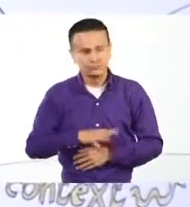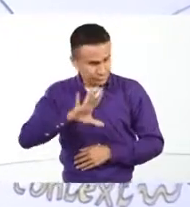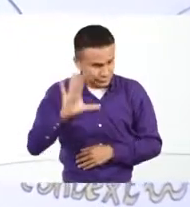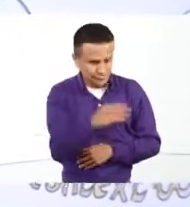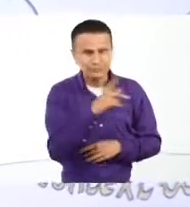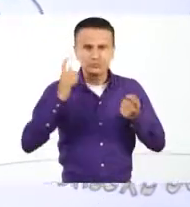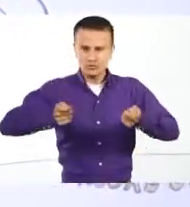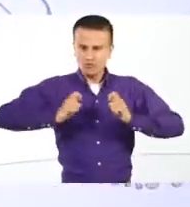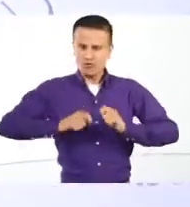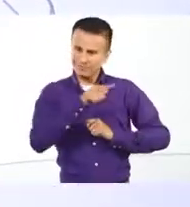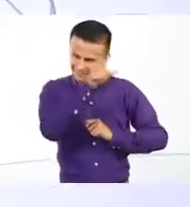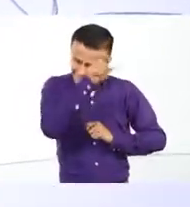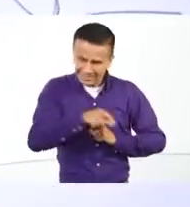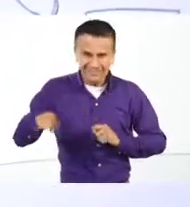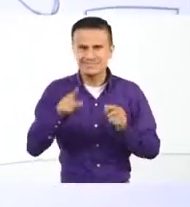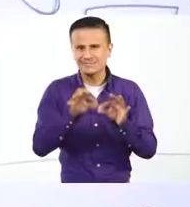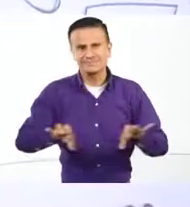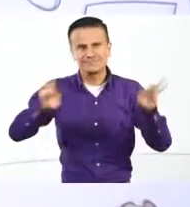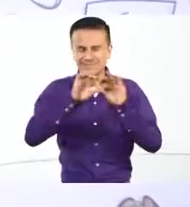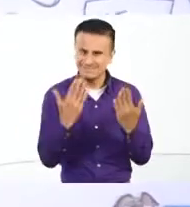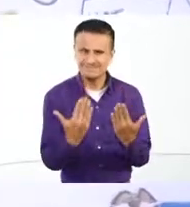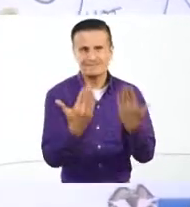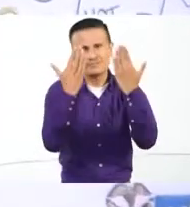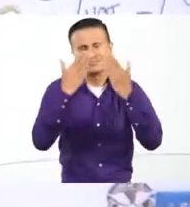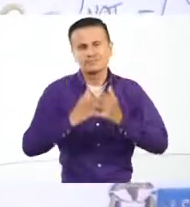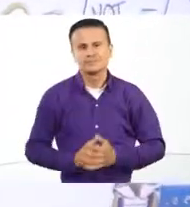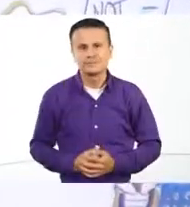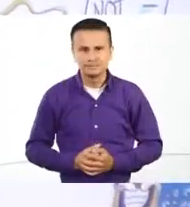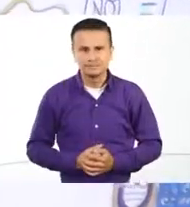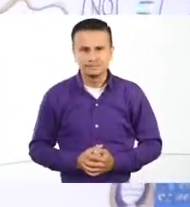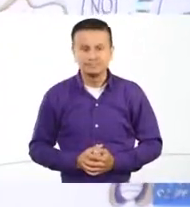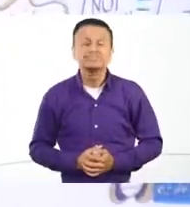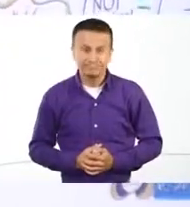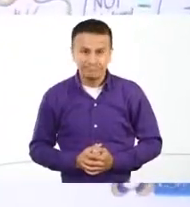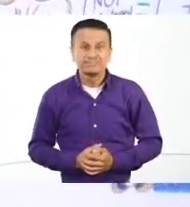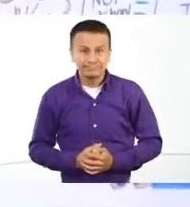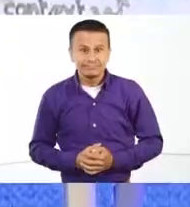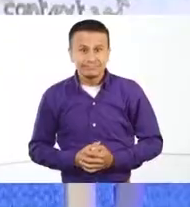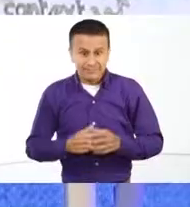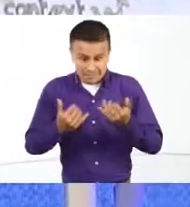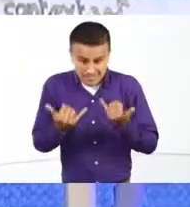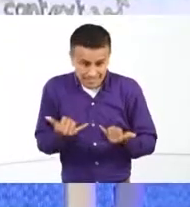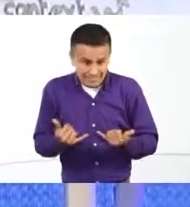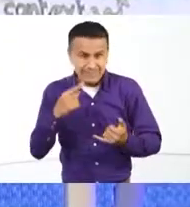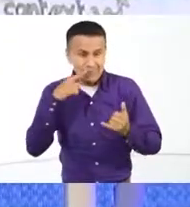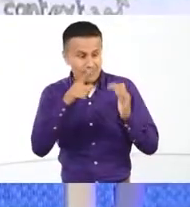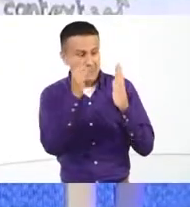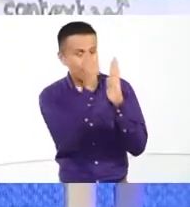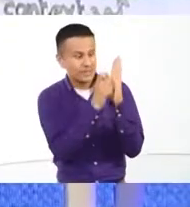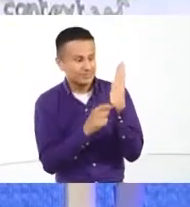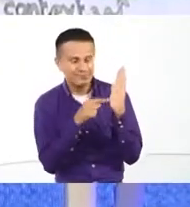sure that every learner does indeed matter, and that we are translating what is often very